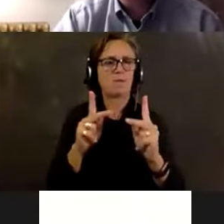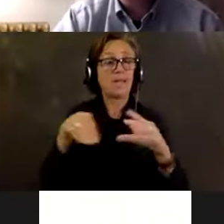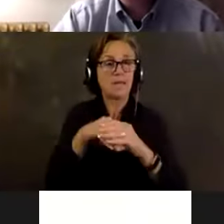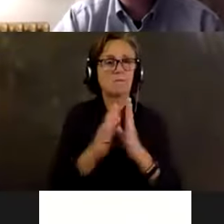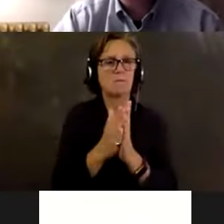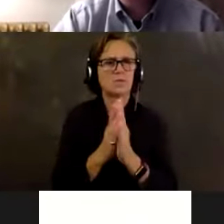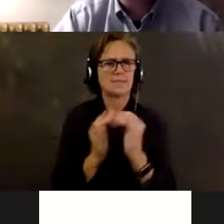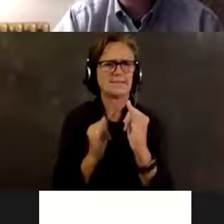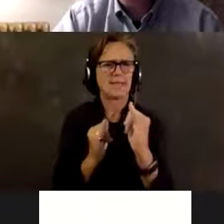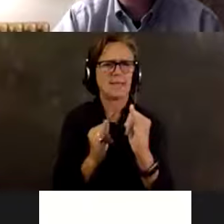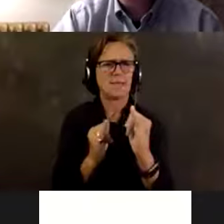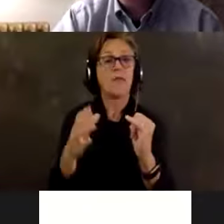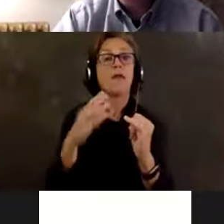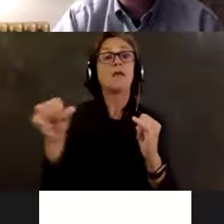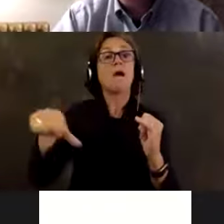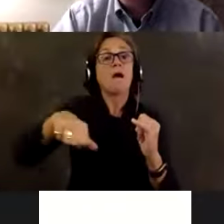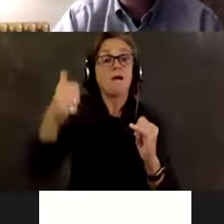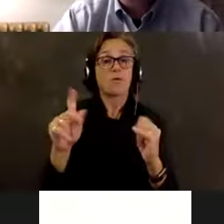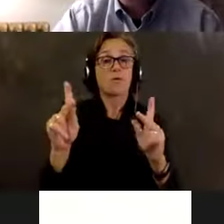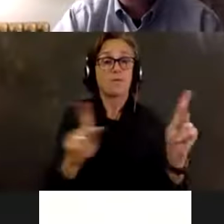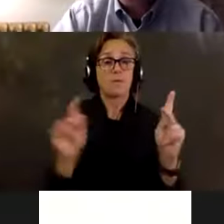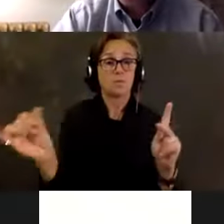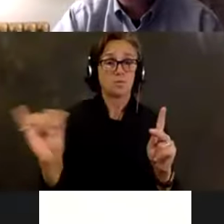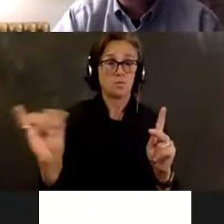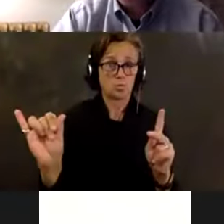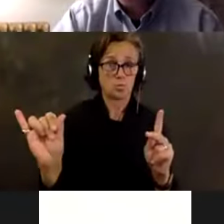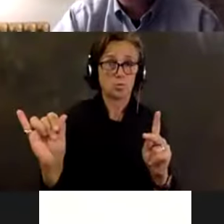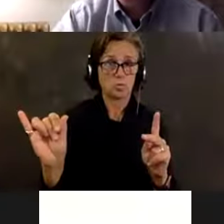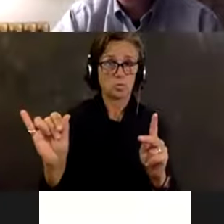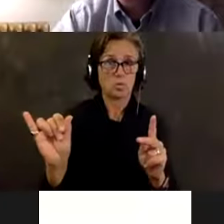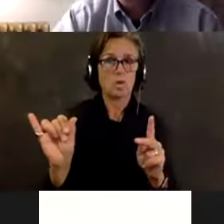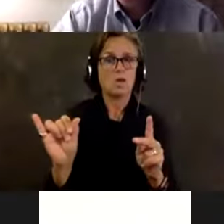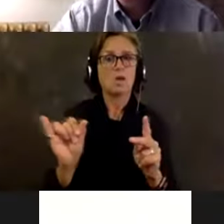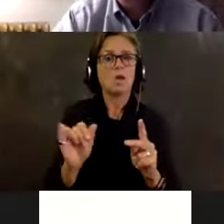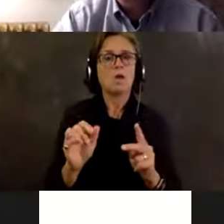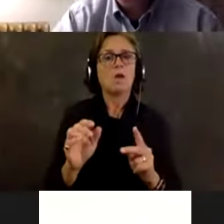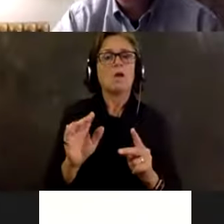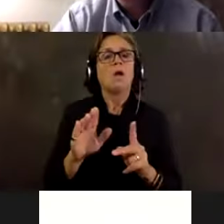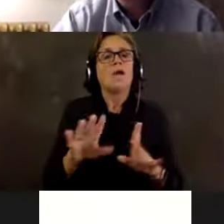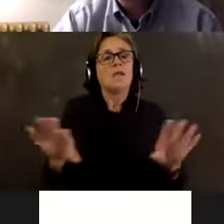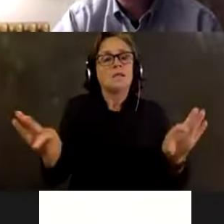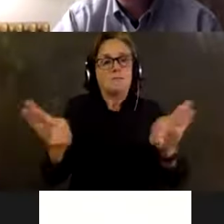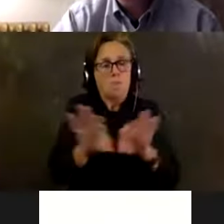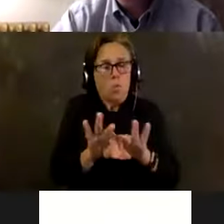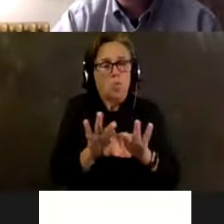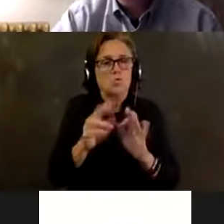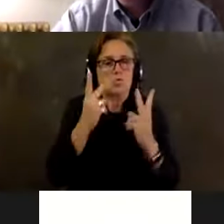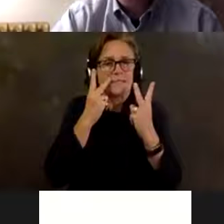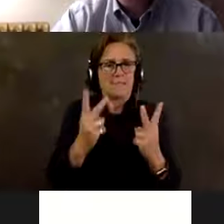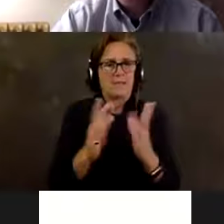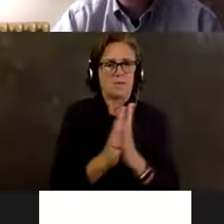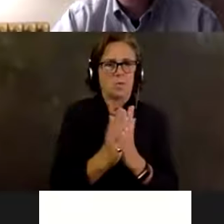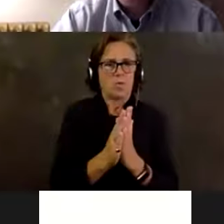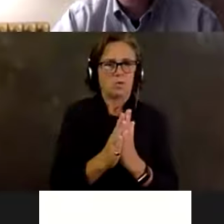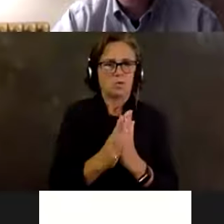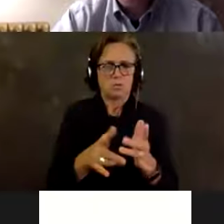the importance of having books that represent your child's identity, why that's so important is that one, this